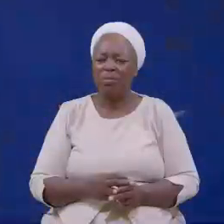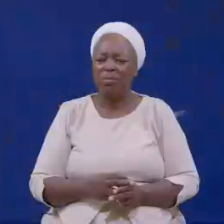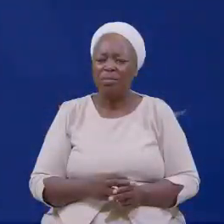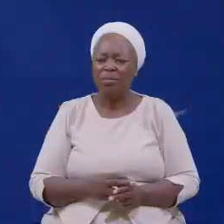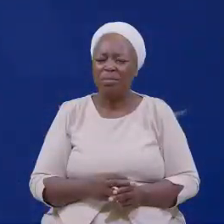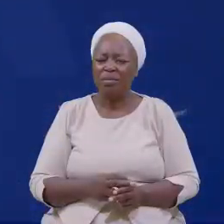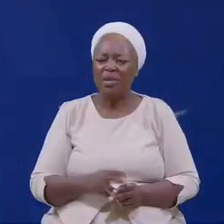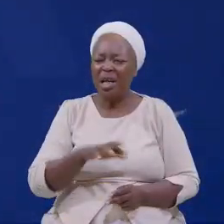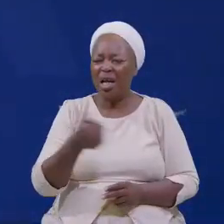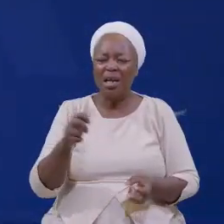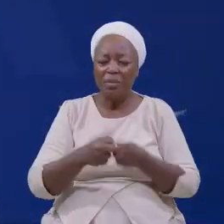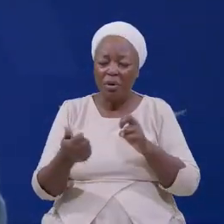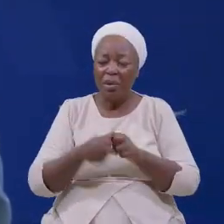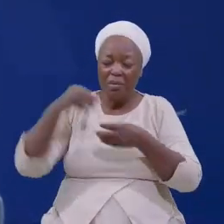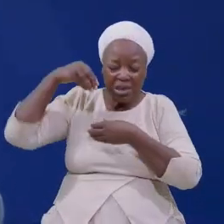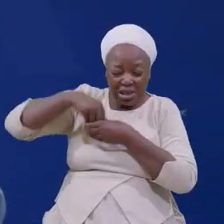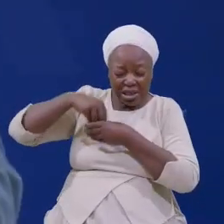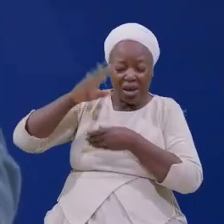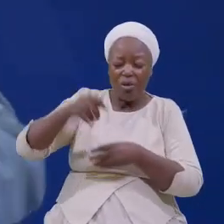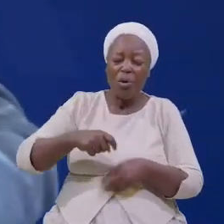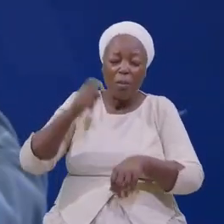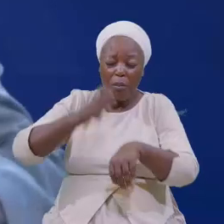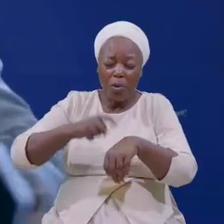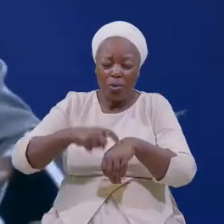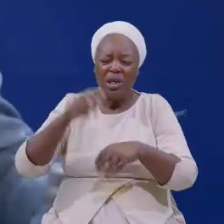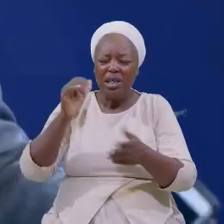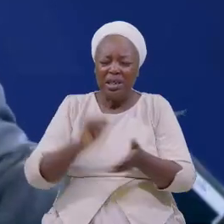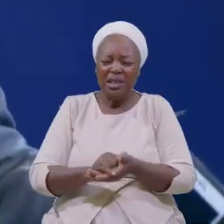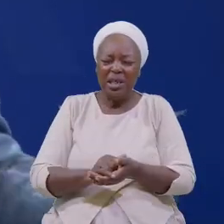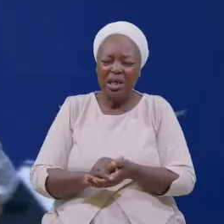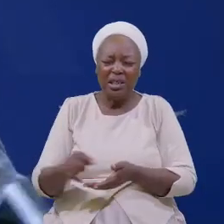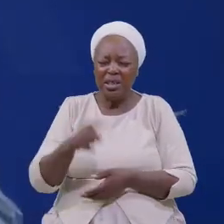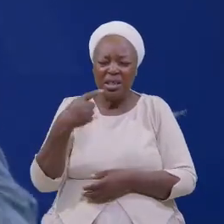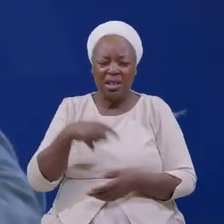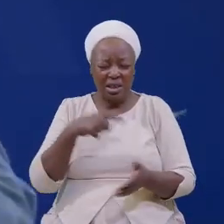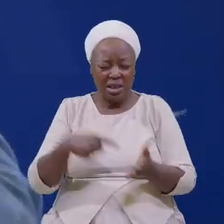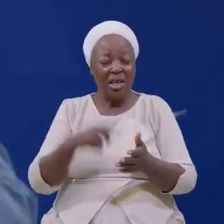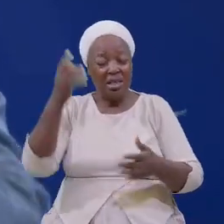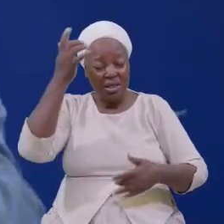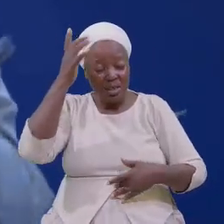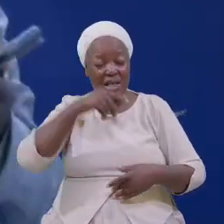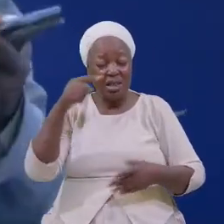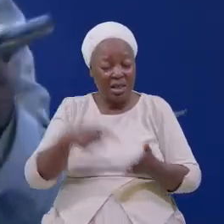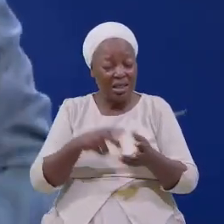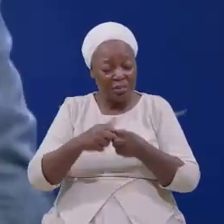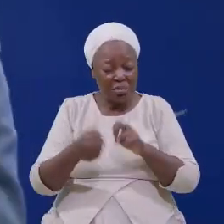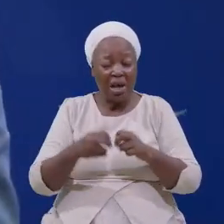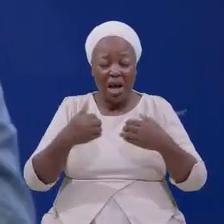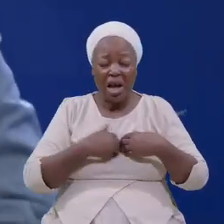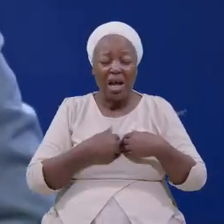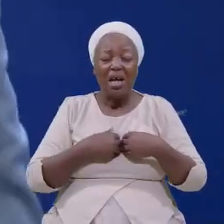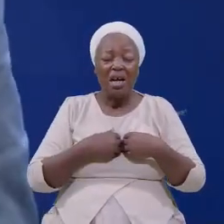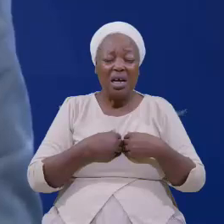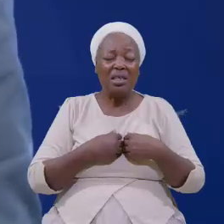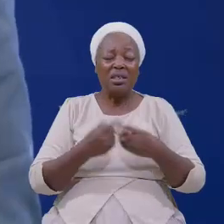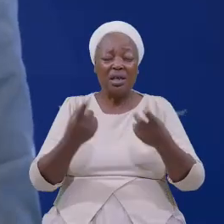Any problem inside your bone that they say this sickness, this disease has spread in the